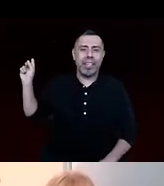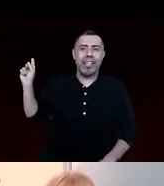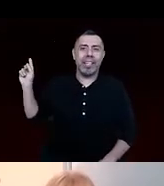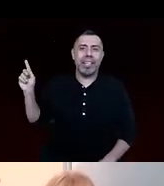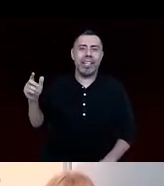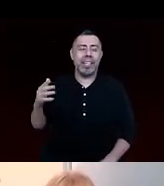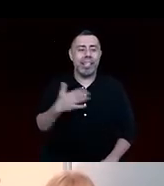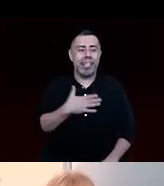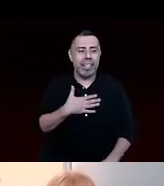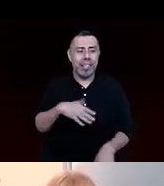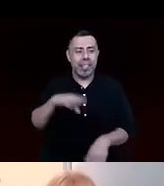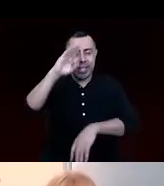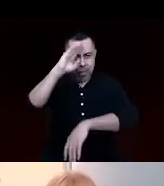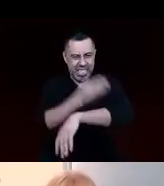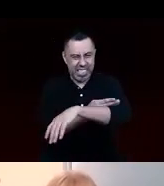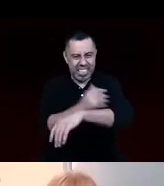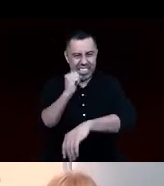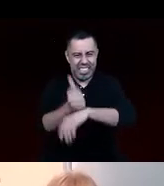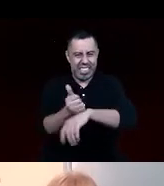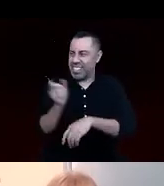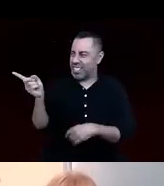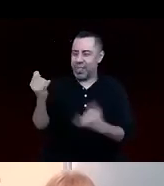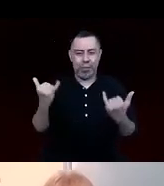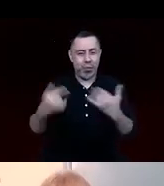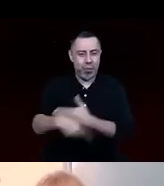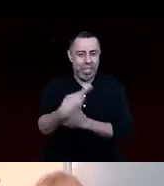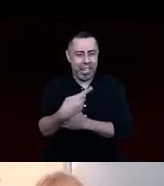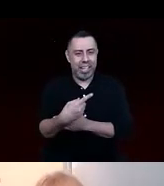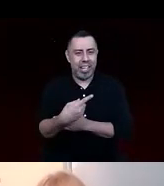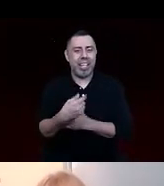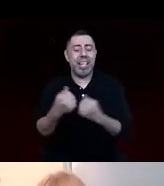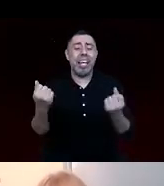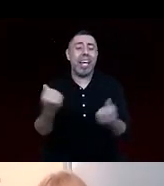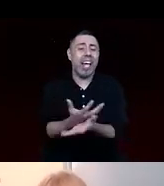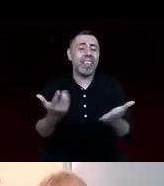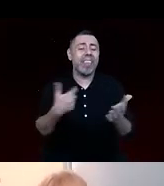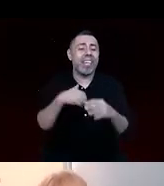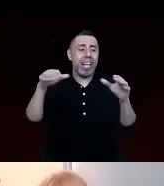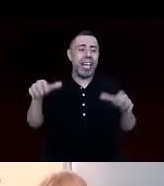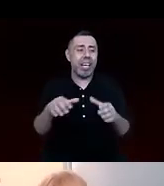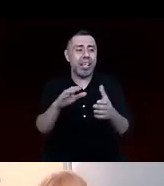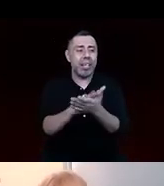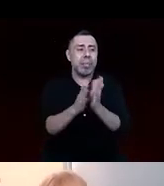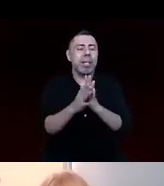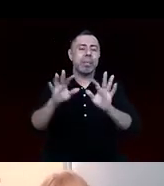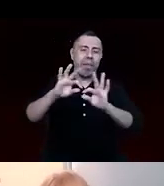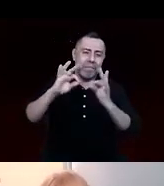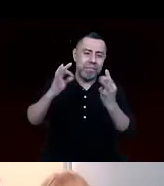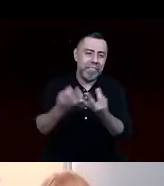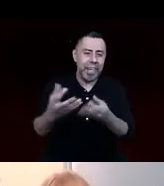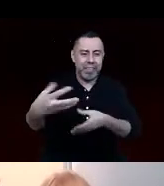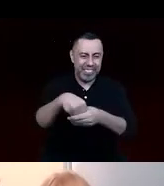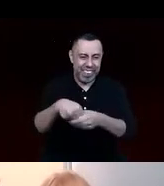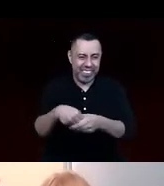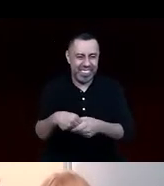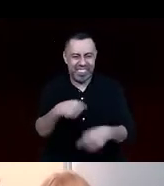son did today. So everything I do, it becomes a family deal. I